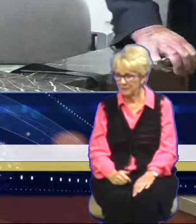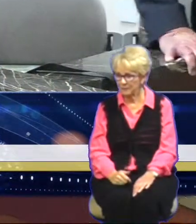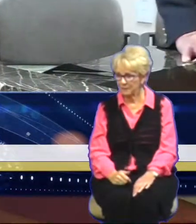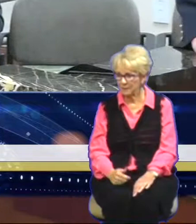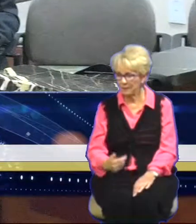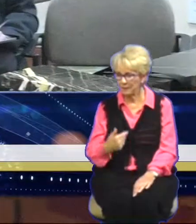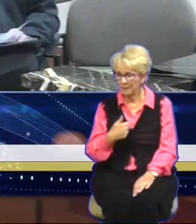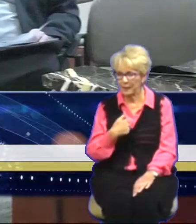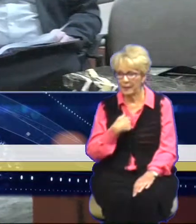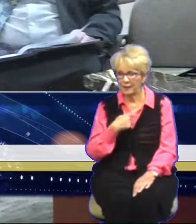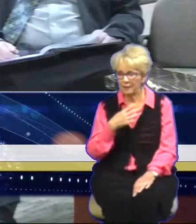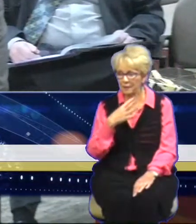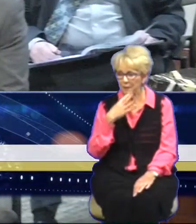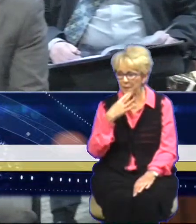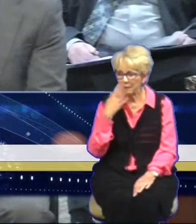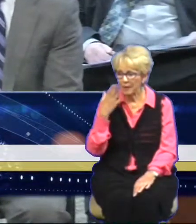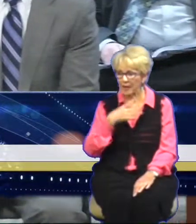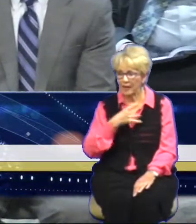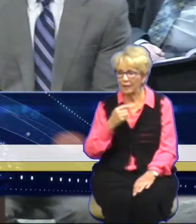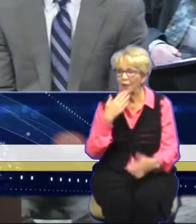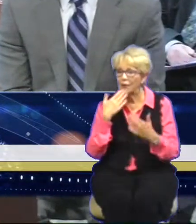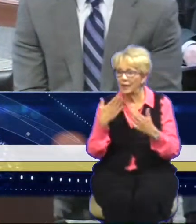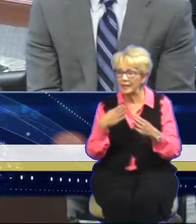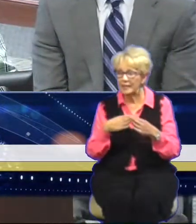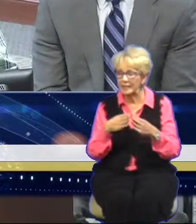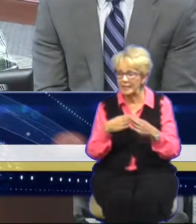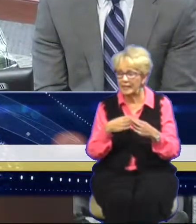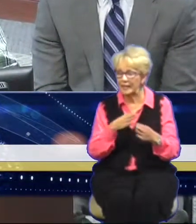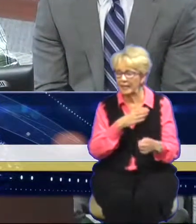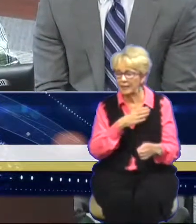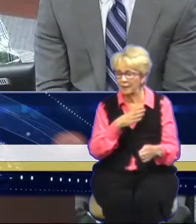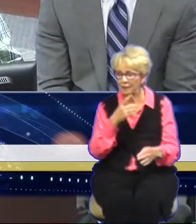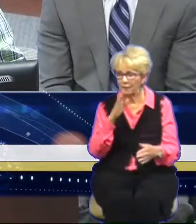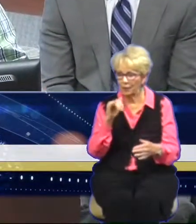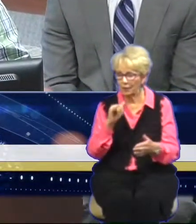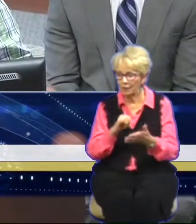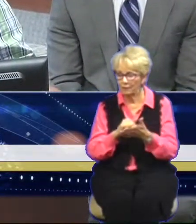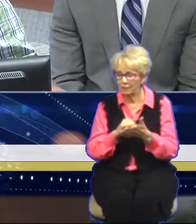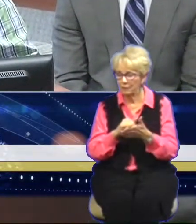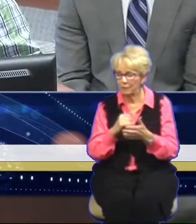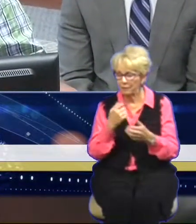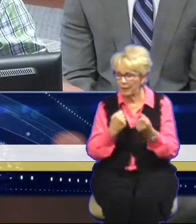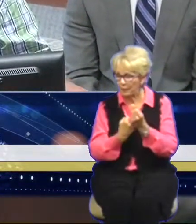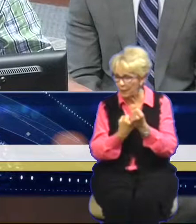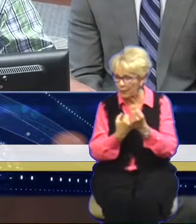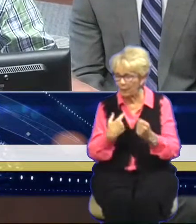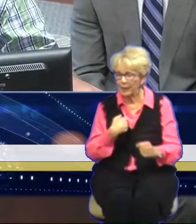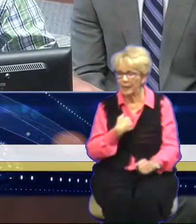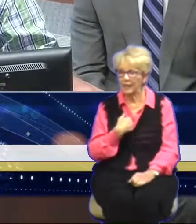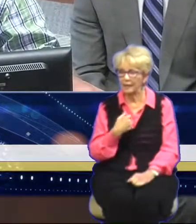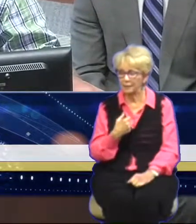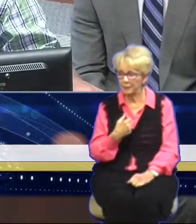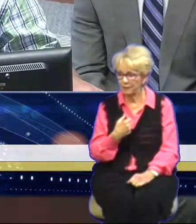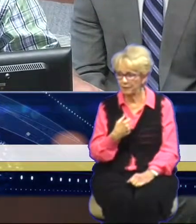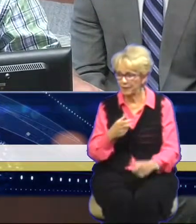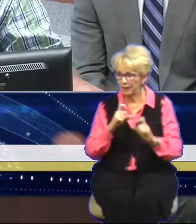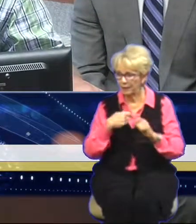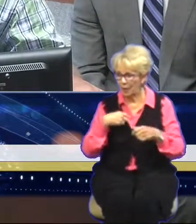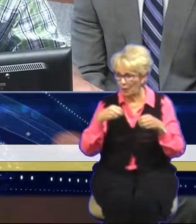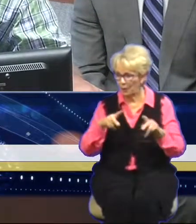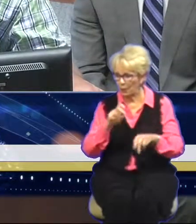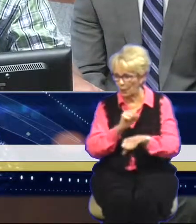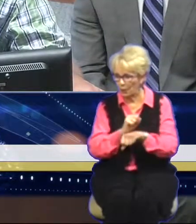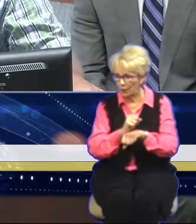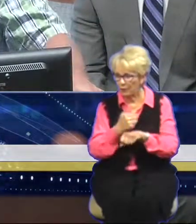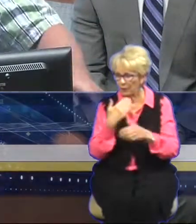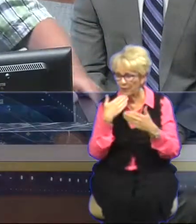I'm not a big speaker. I just like to thank the City of Morgan. They were good to me and giving me the opportunity to work.